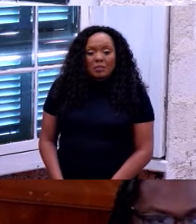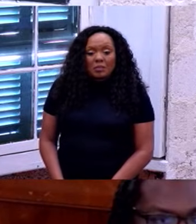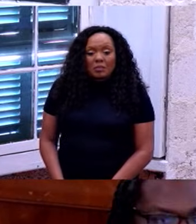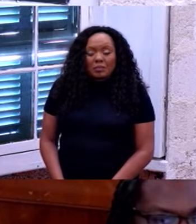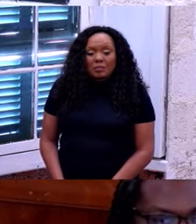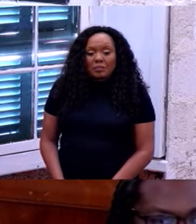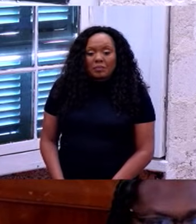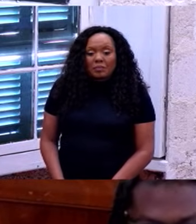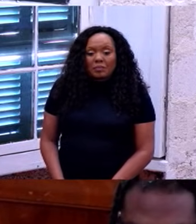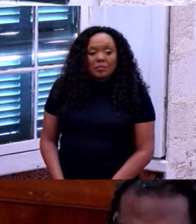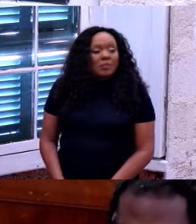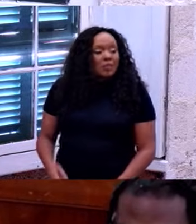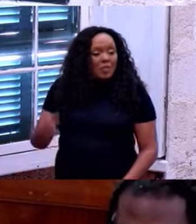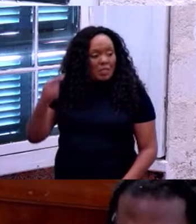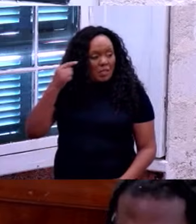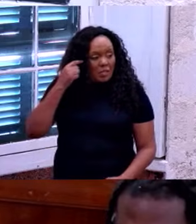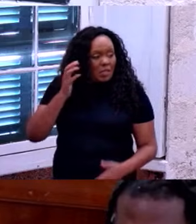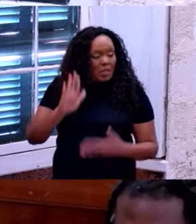and reasonable.